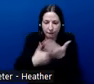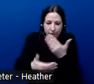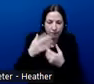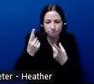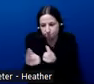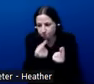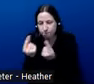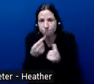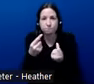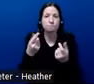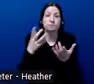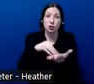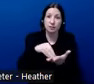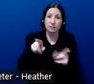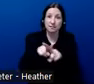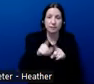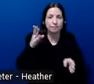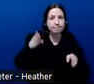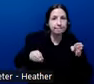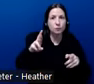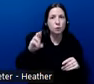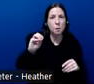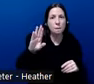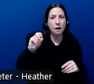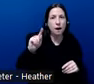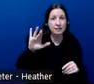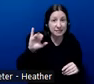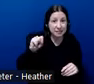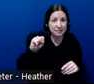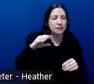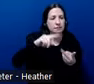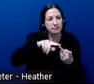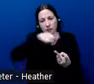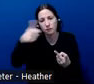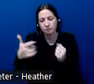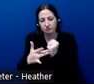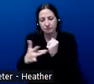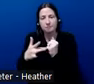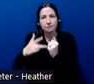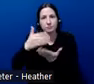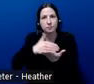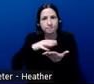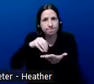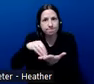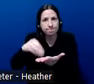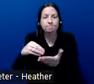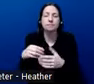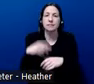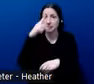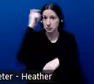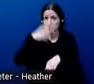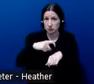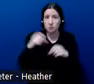such as robotics and other classes that explore technology. Summer also saw a resurgence of in-person